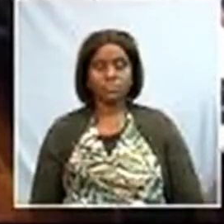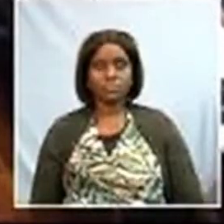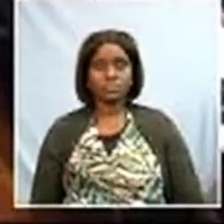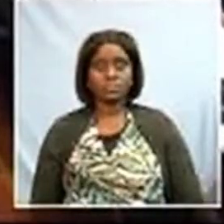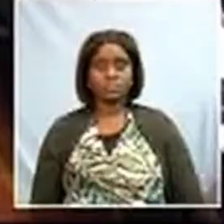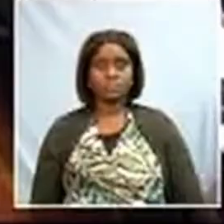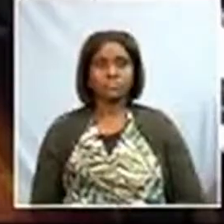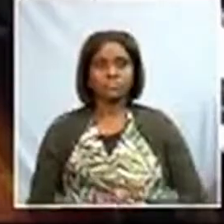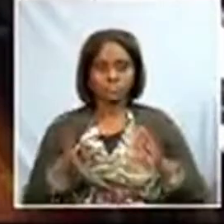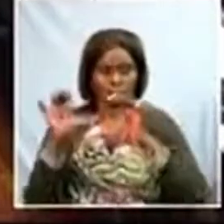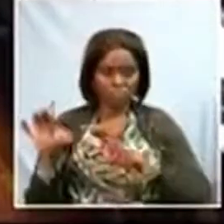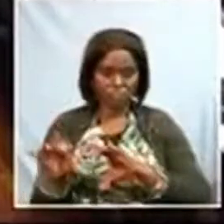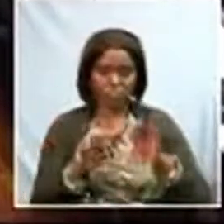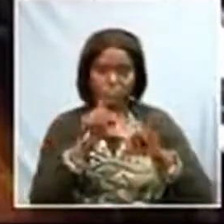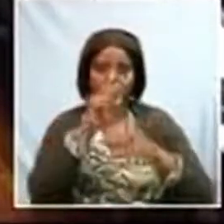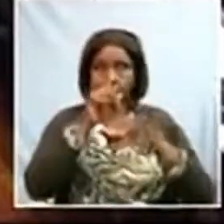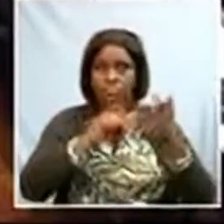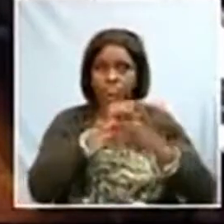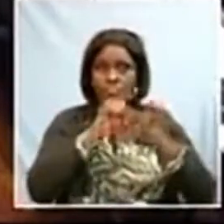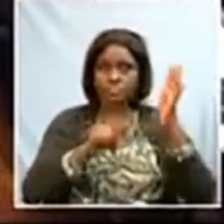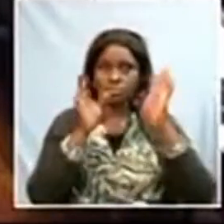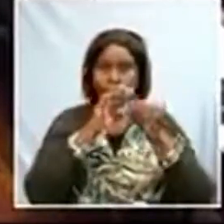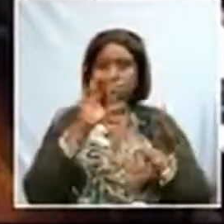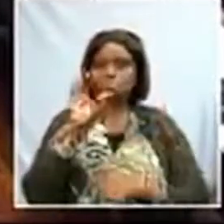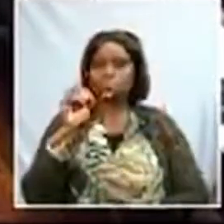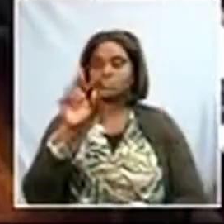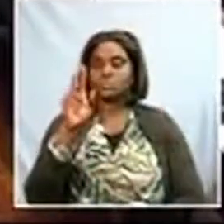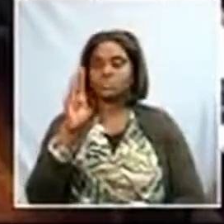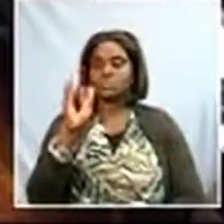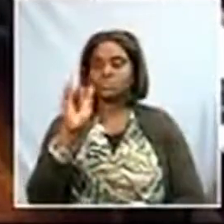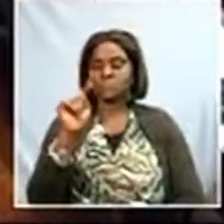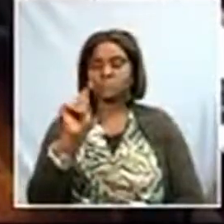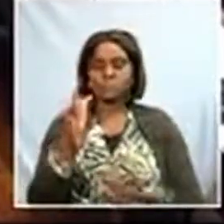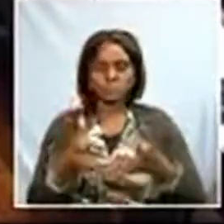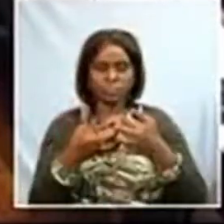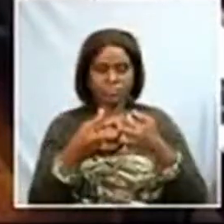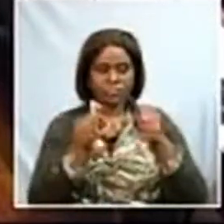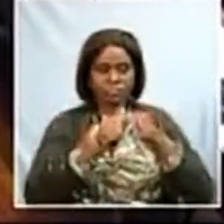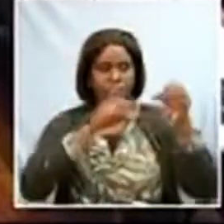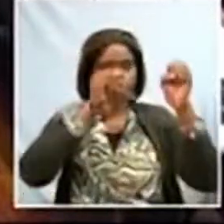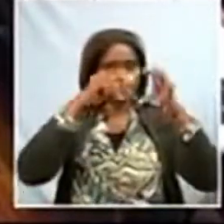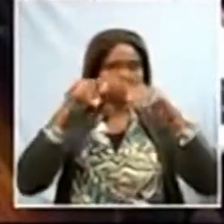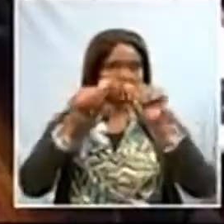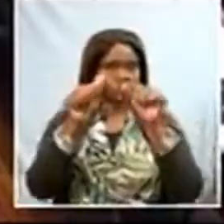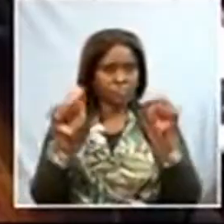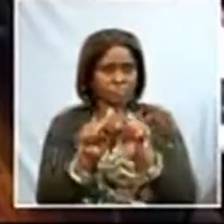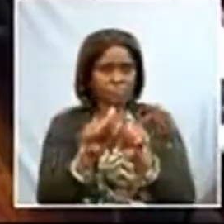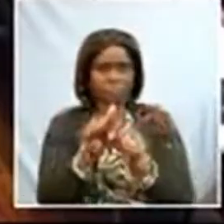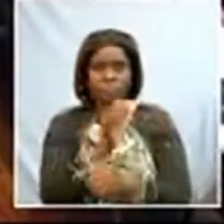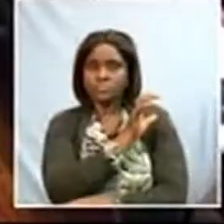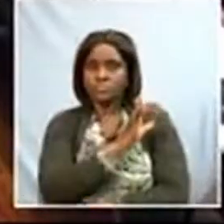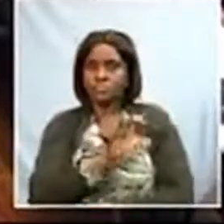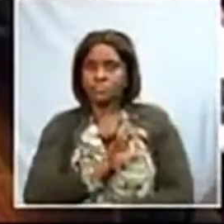so when did you terminate Orbit Machines and Electrical General Dealers?